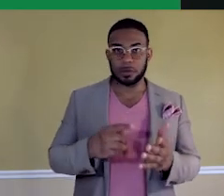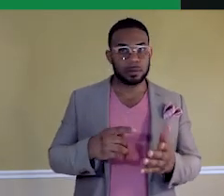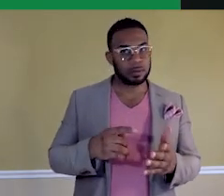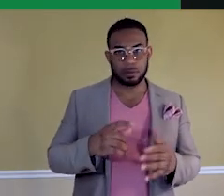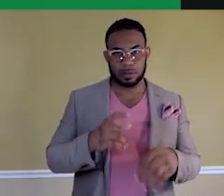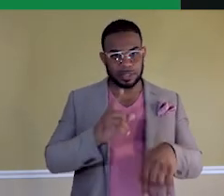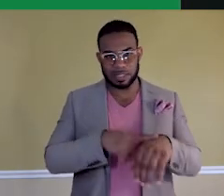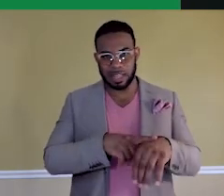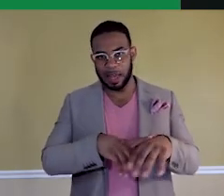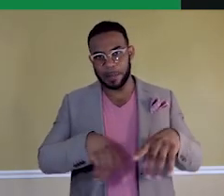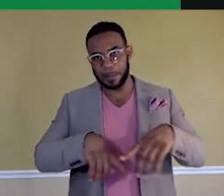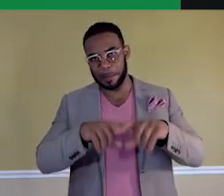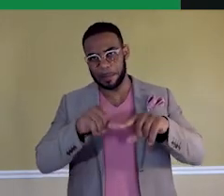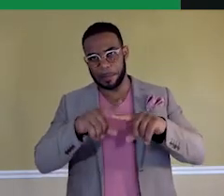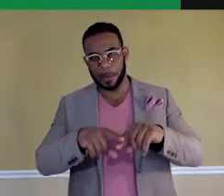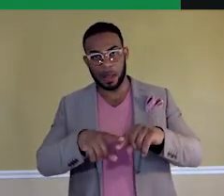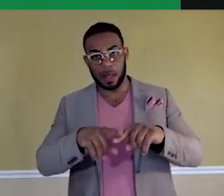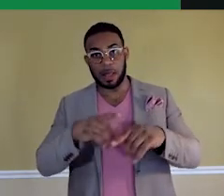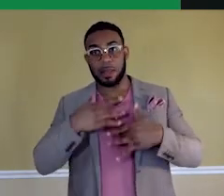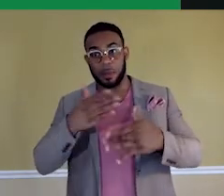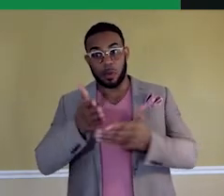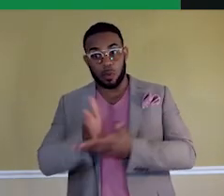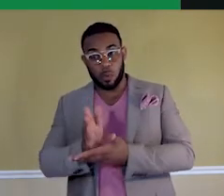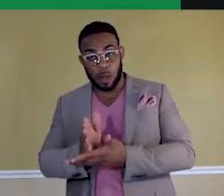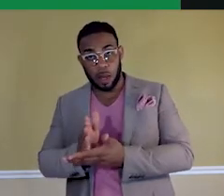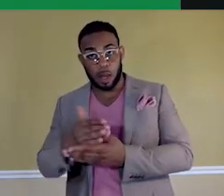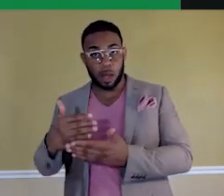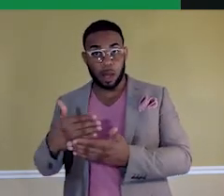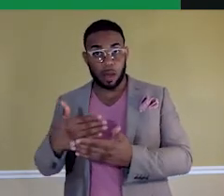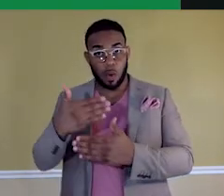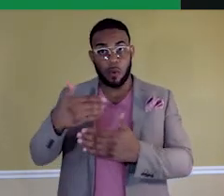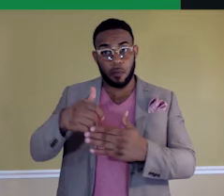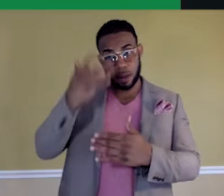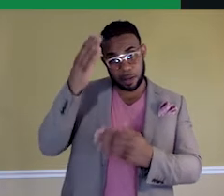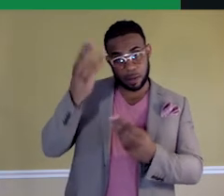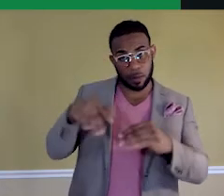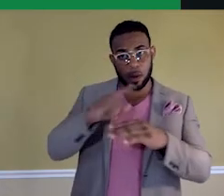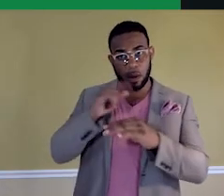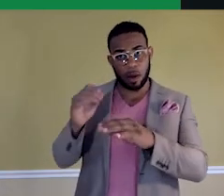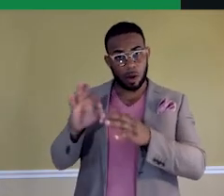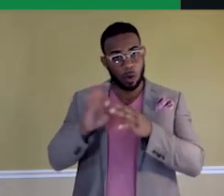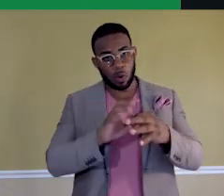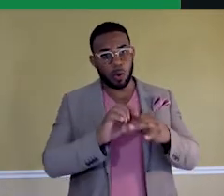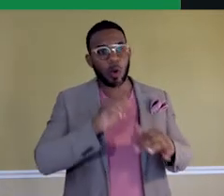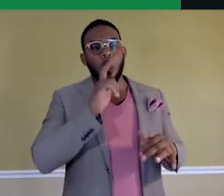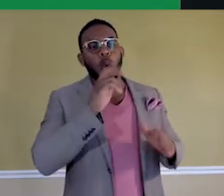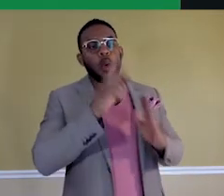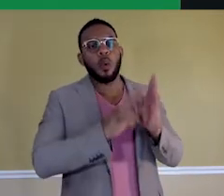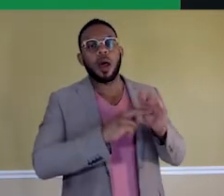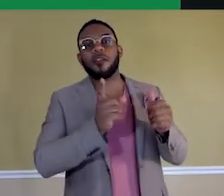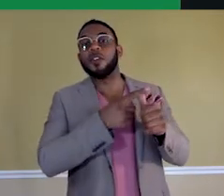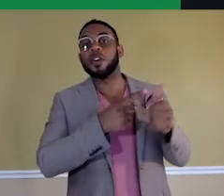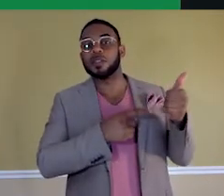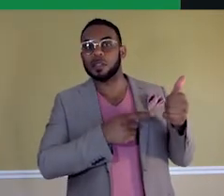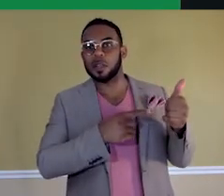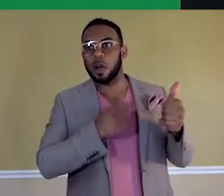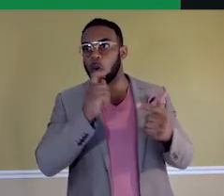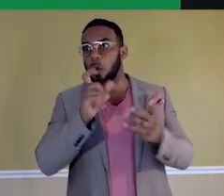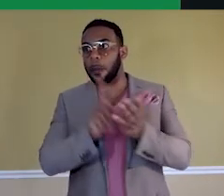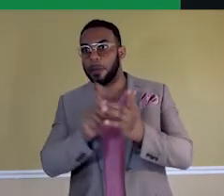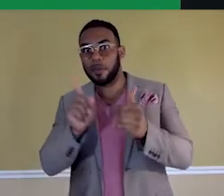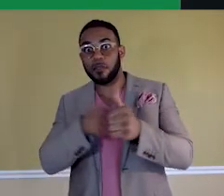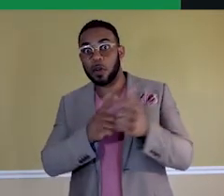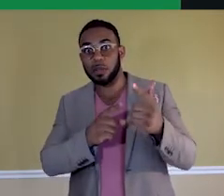bound. Usually, the rights over intellectual property accrues to the person who registered it first or who published